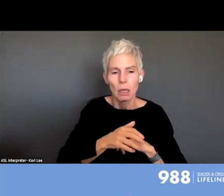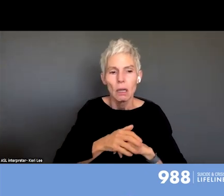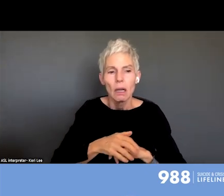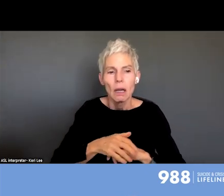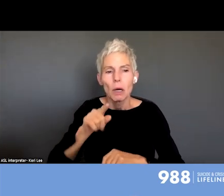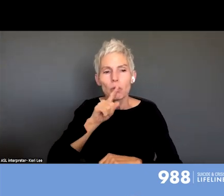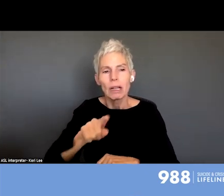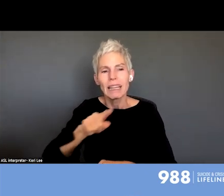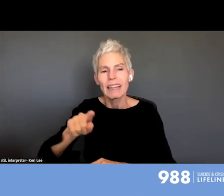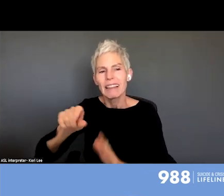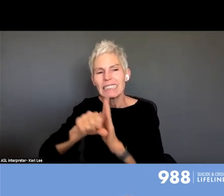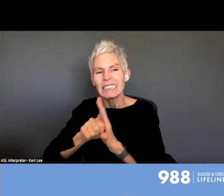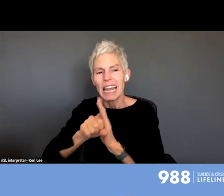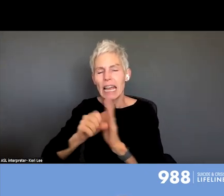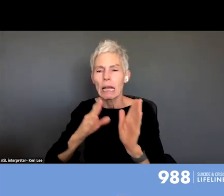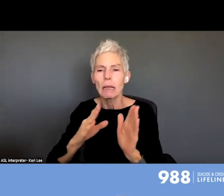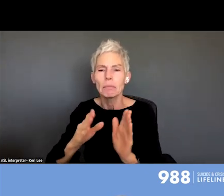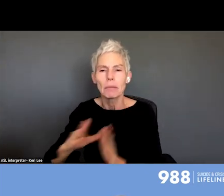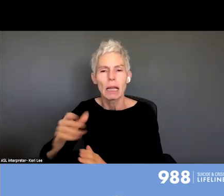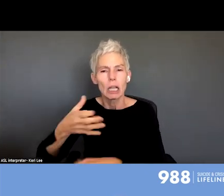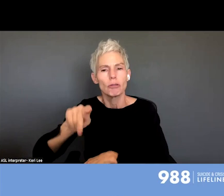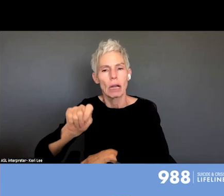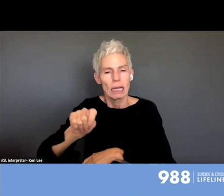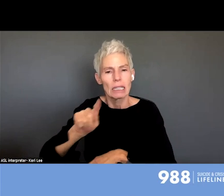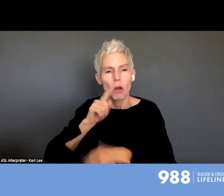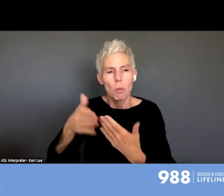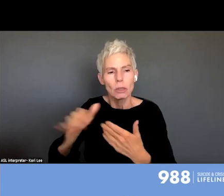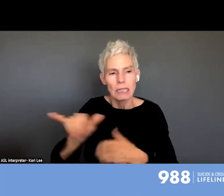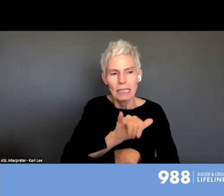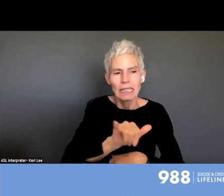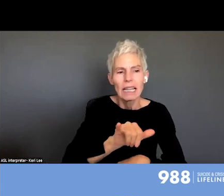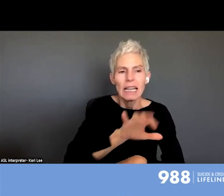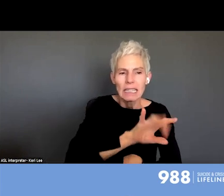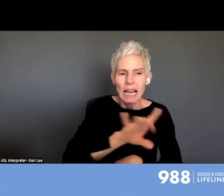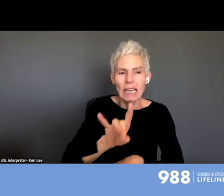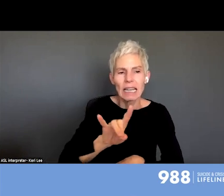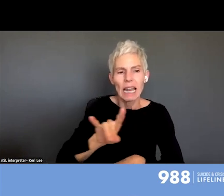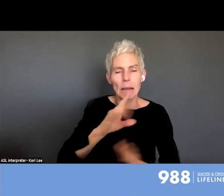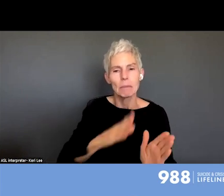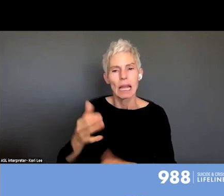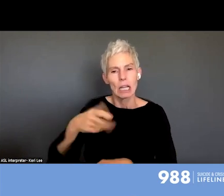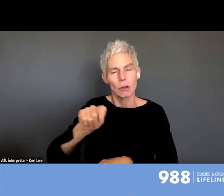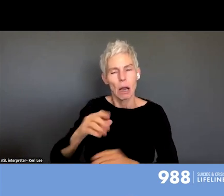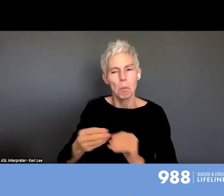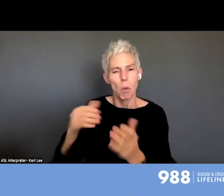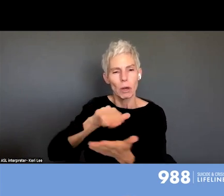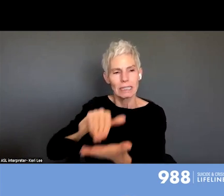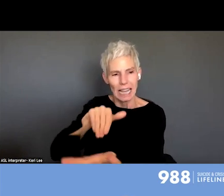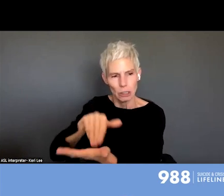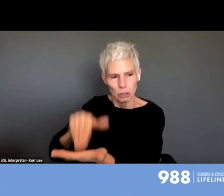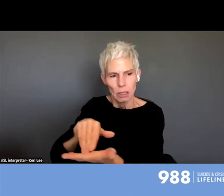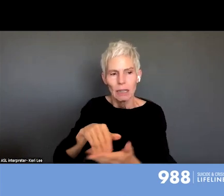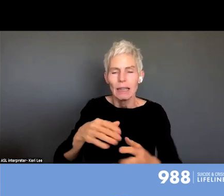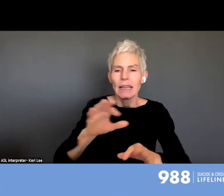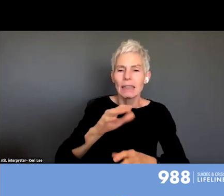grant, you notice that the spreads is similar to even what we see in the 98 state planning grant, which had significantly more centers than the capacity building